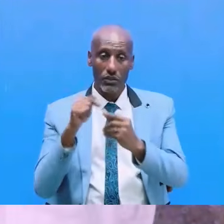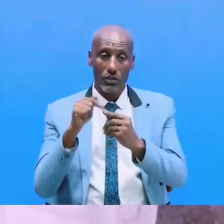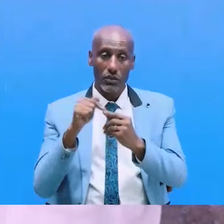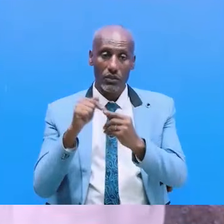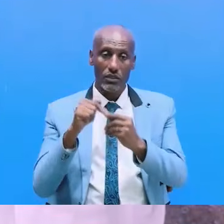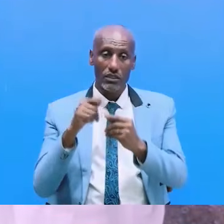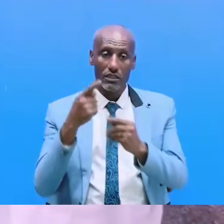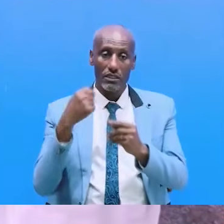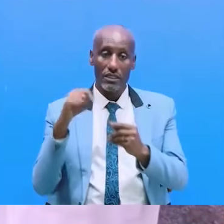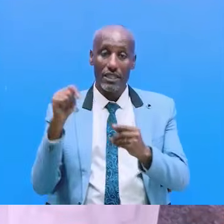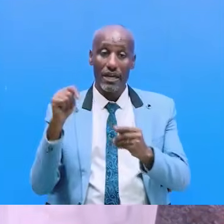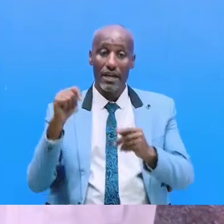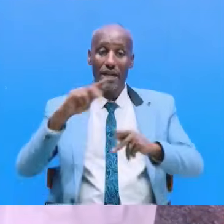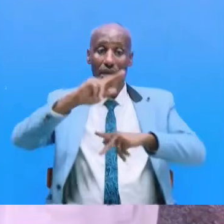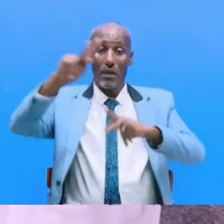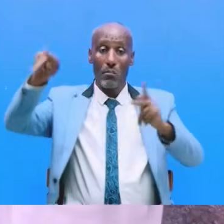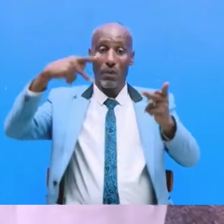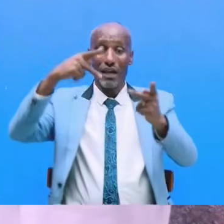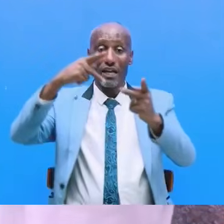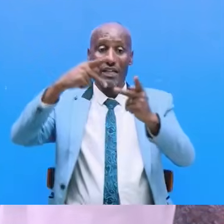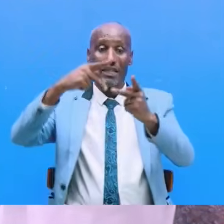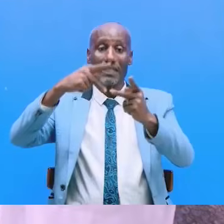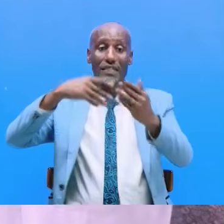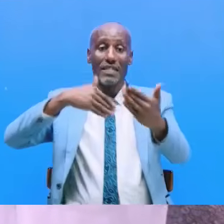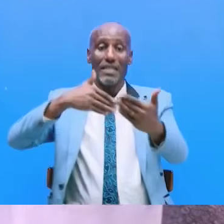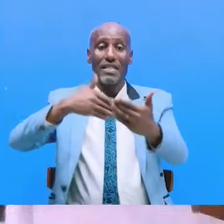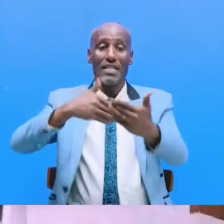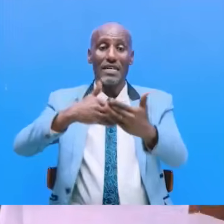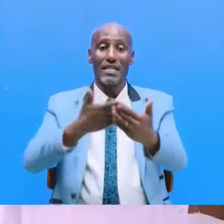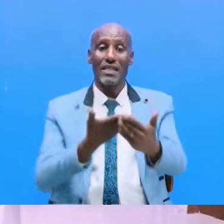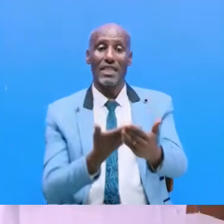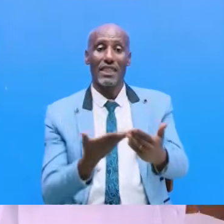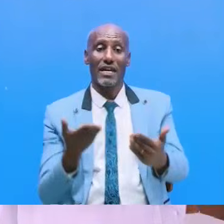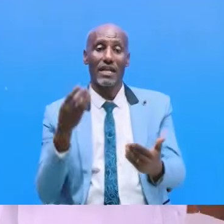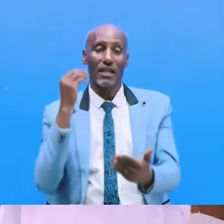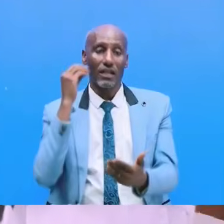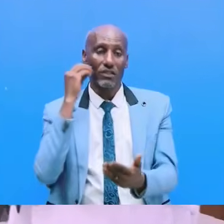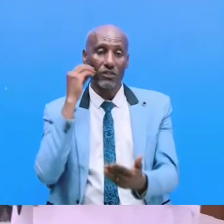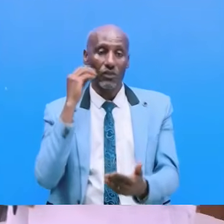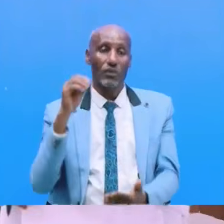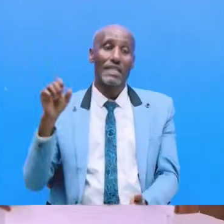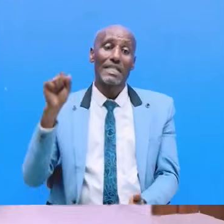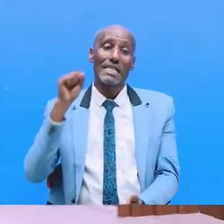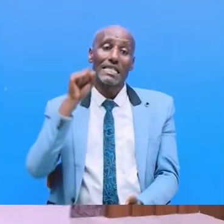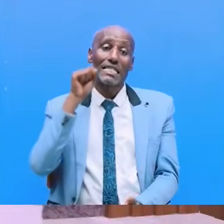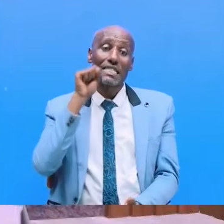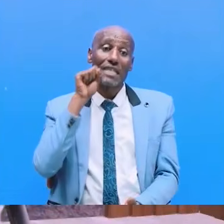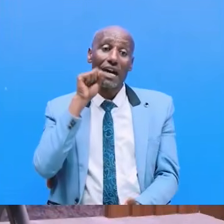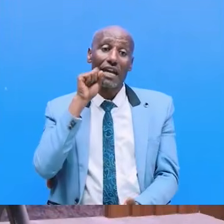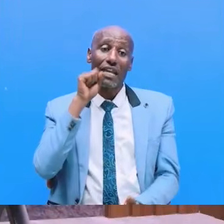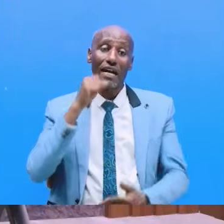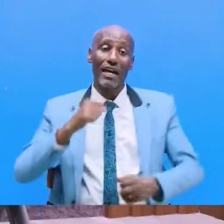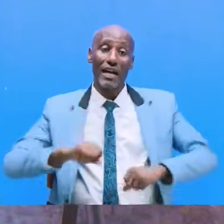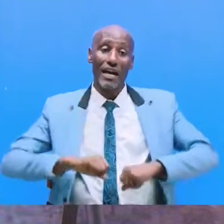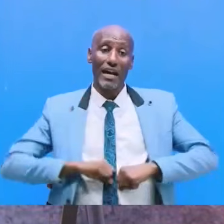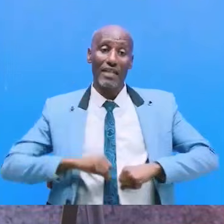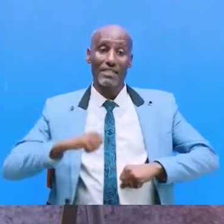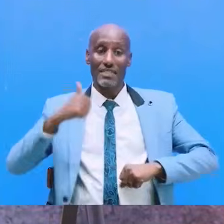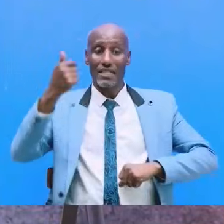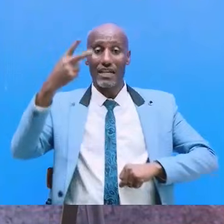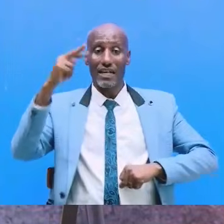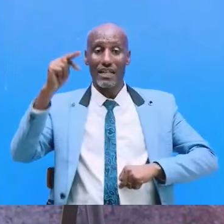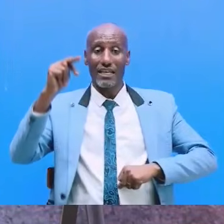walked to the park near their house. Sarah has an idea for the